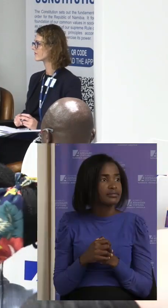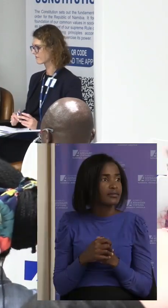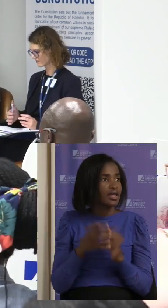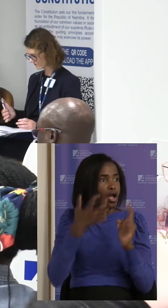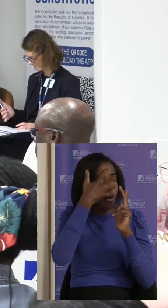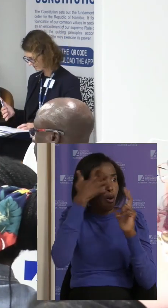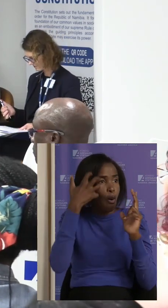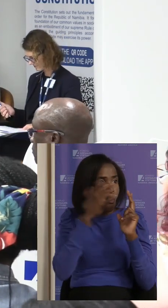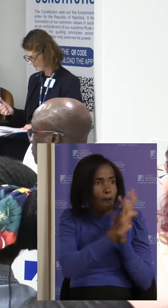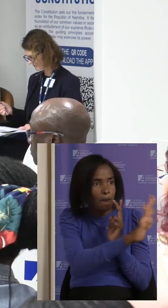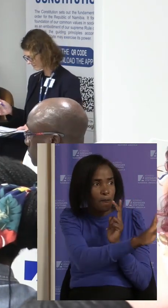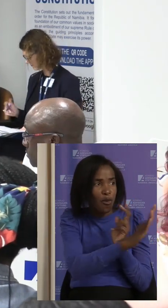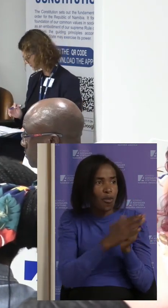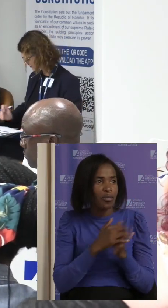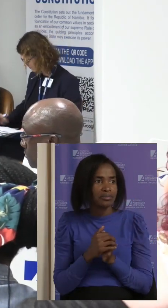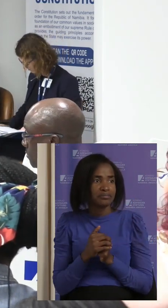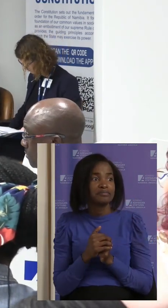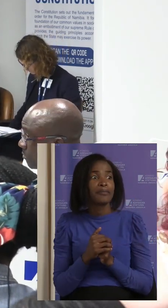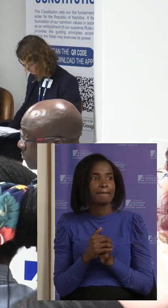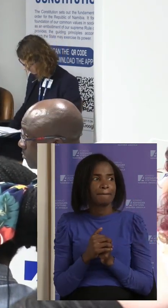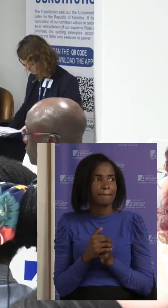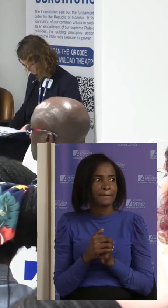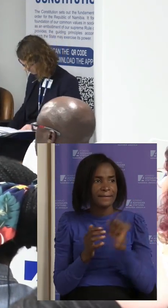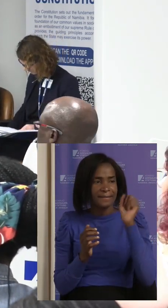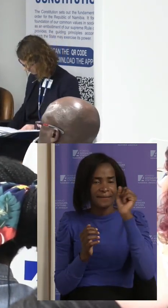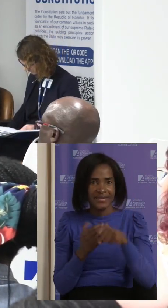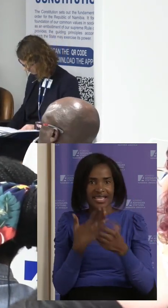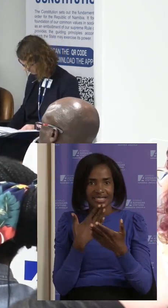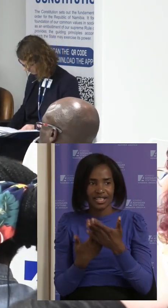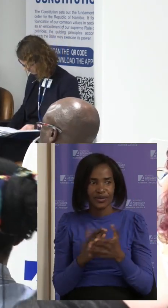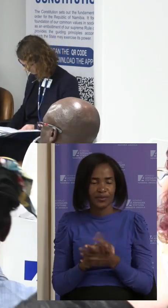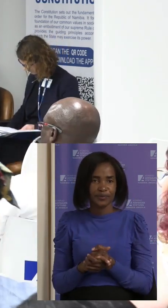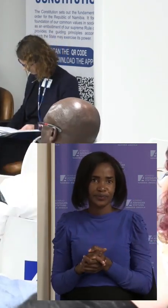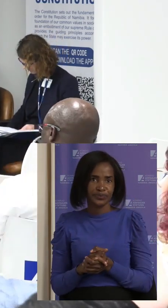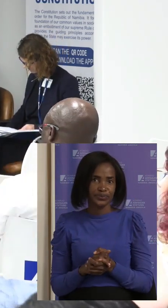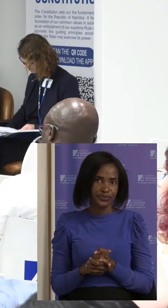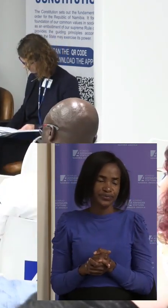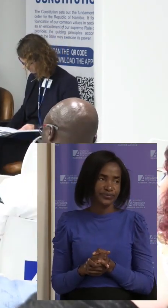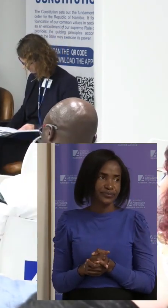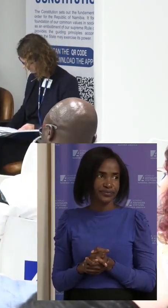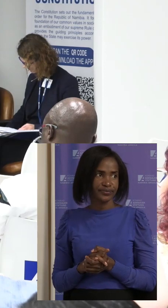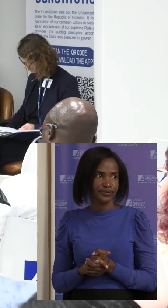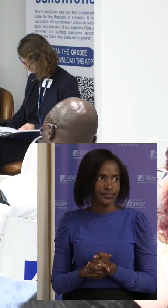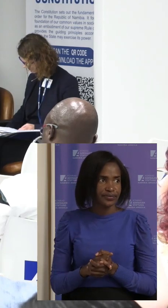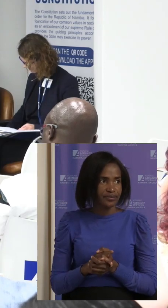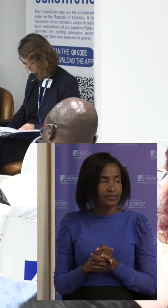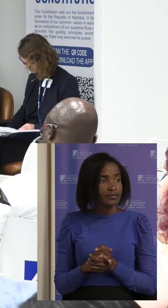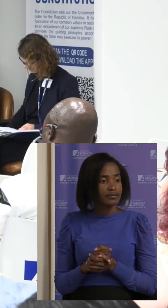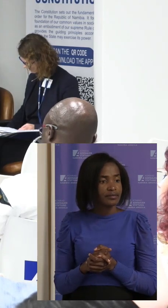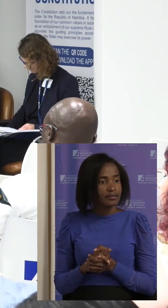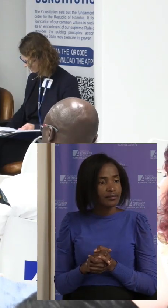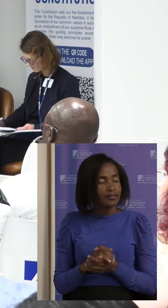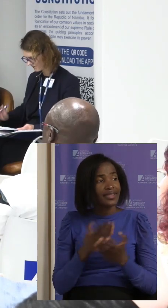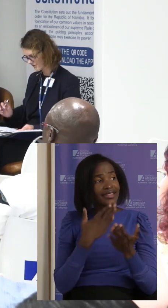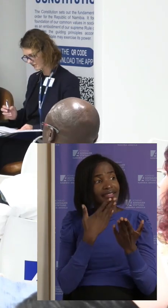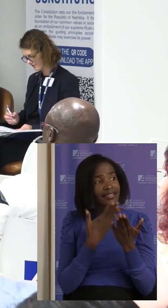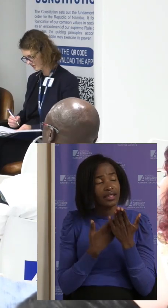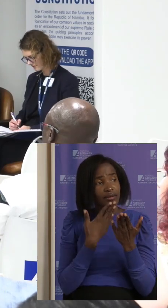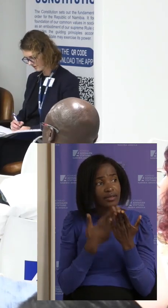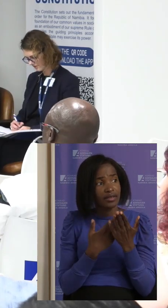Ombudsman, please, sir. Yes, thank you. And good evening, everyone, and I appreciate the panel